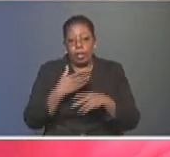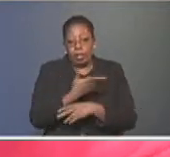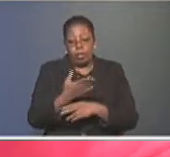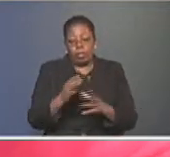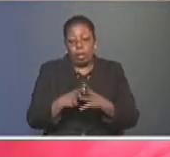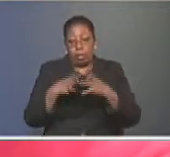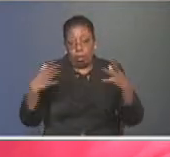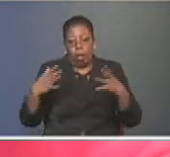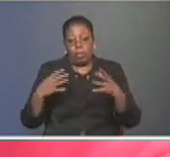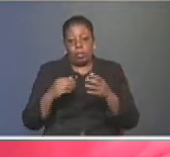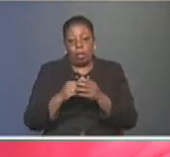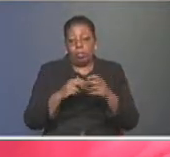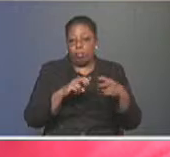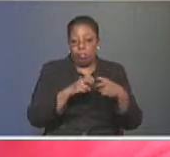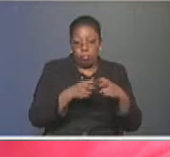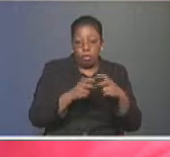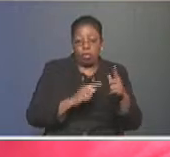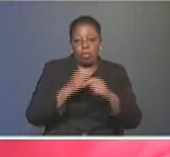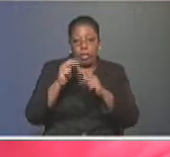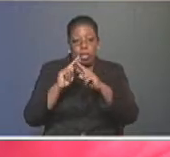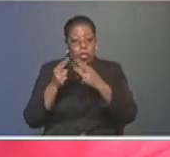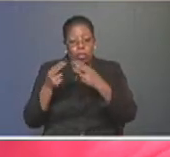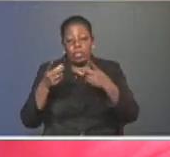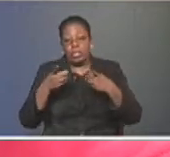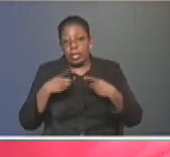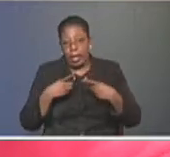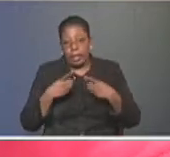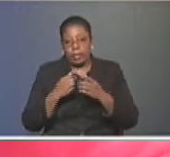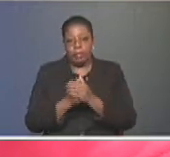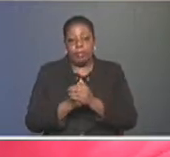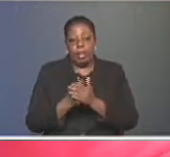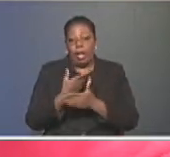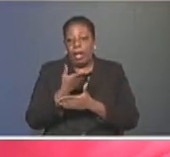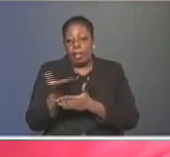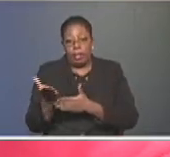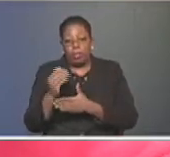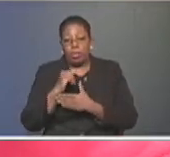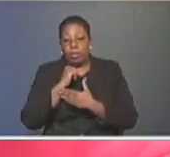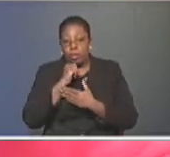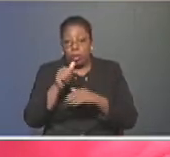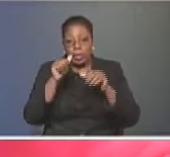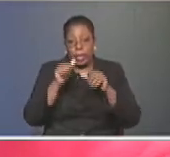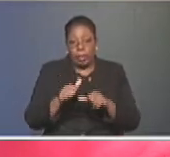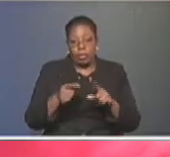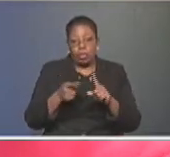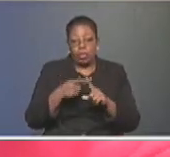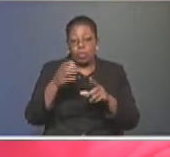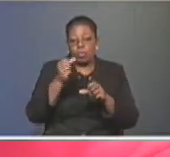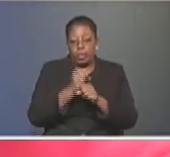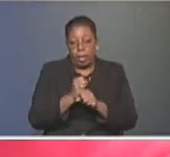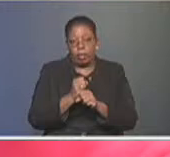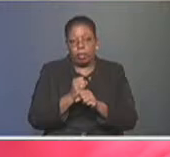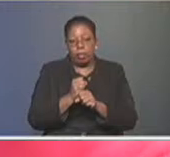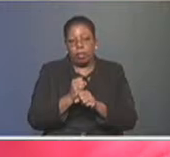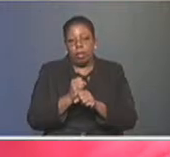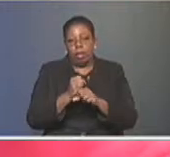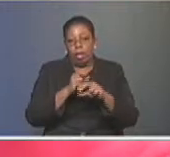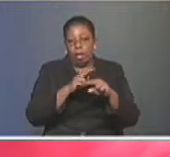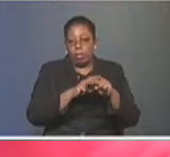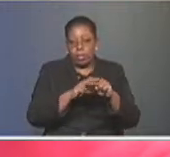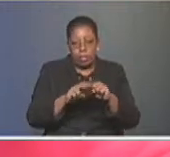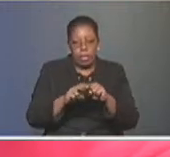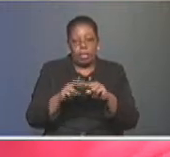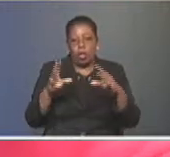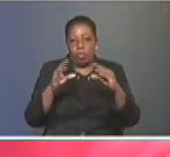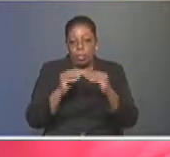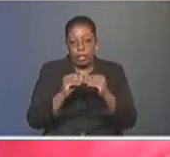issues that trade unions had. They were unable to get an audience with government